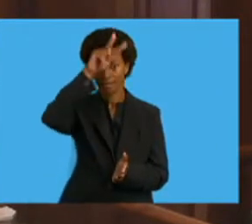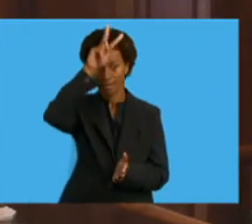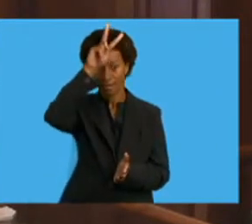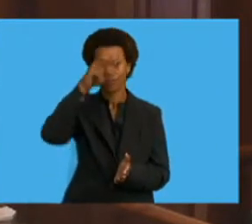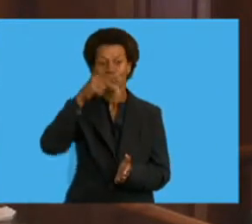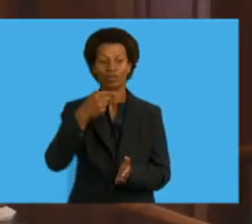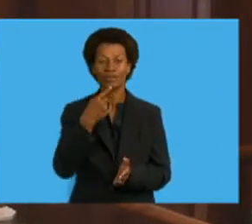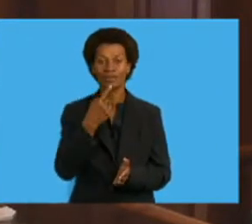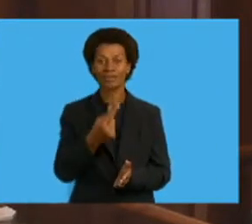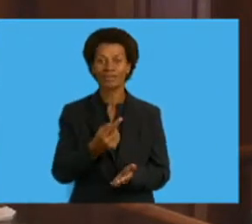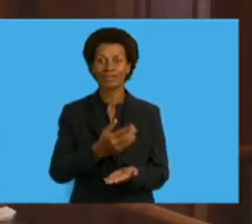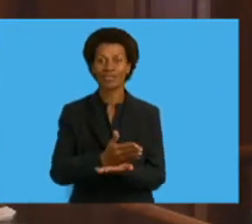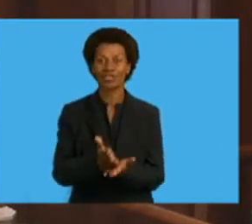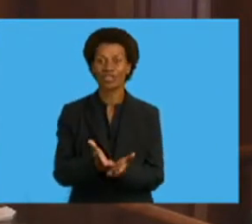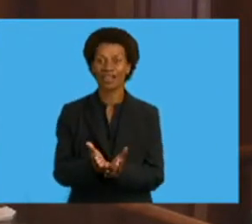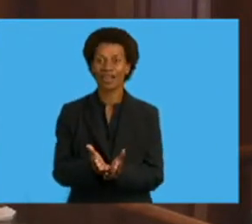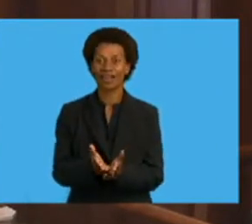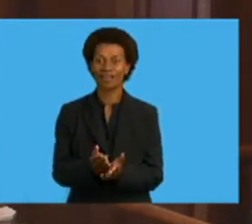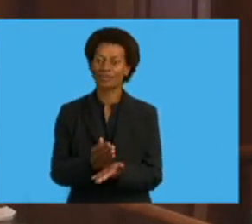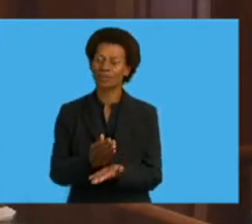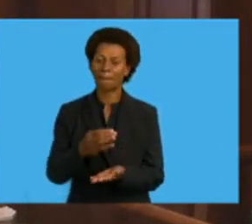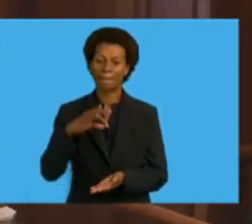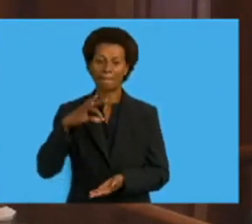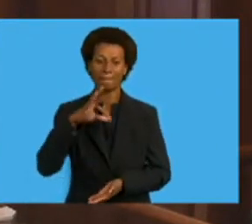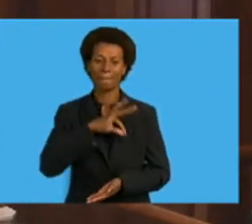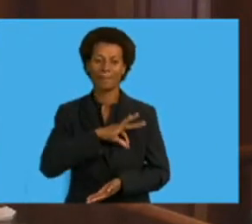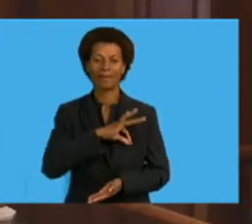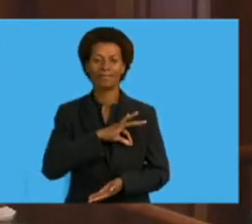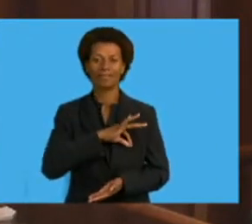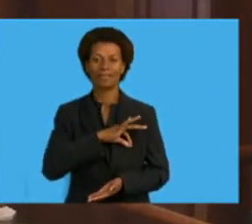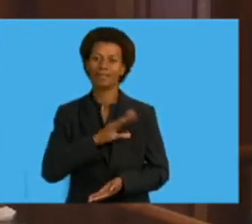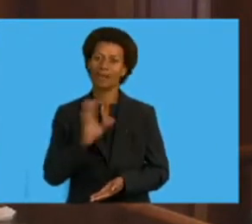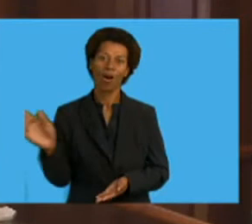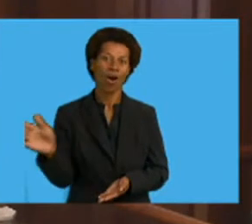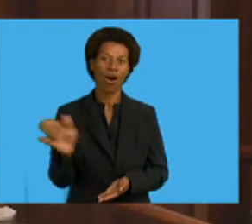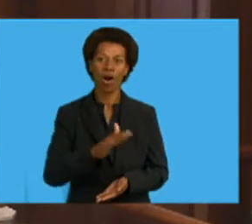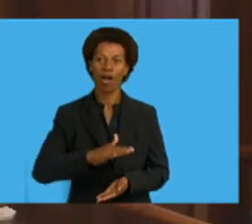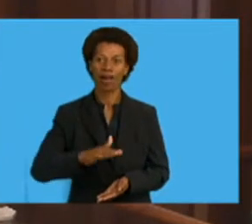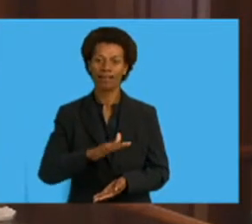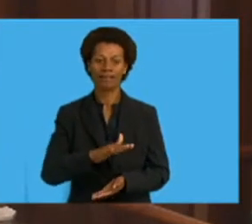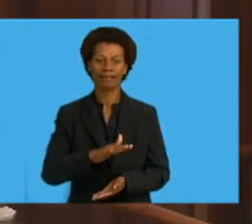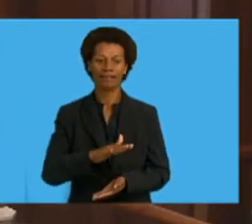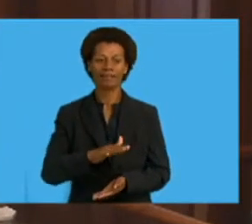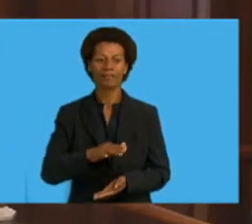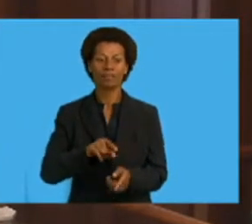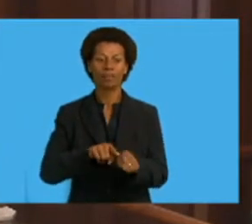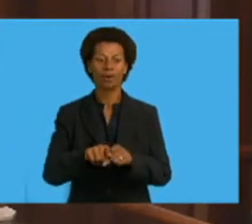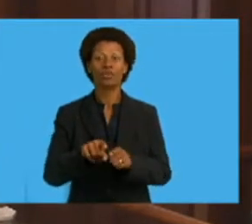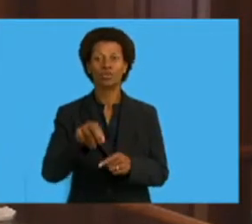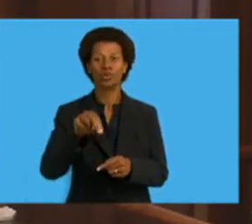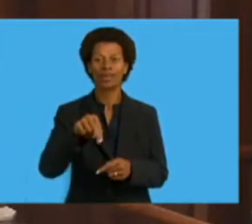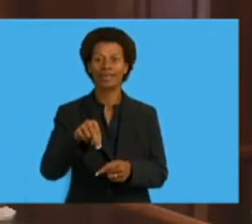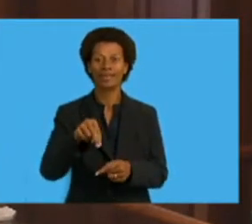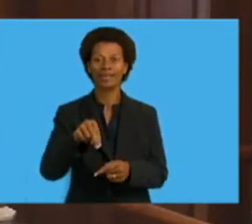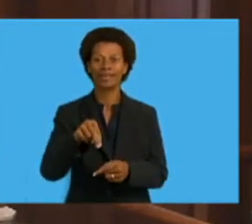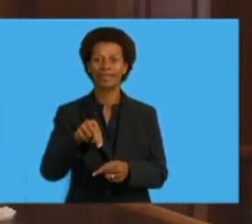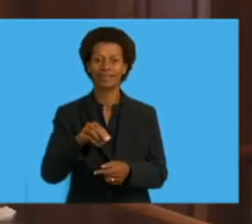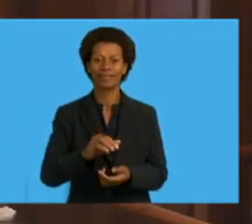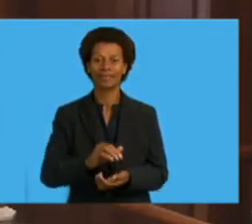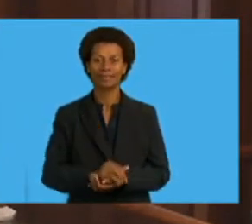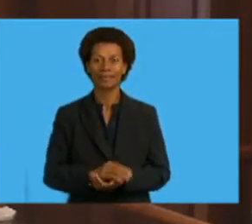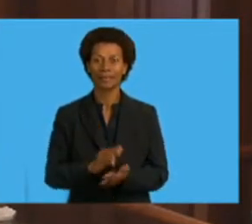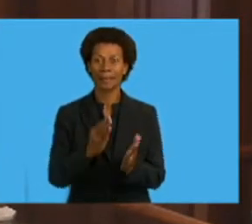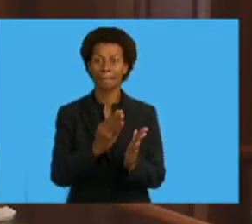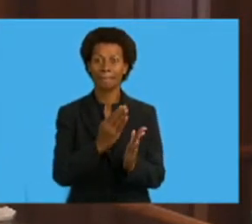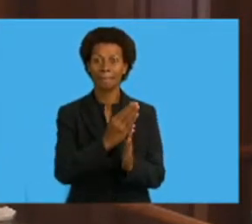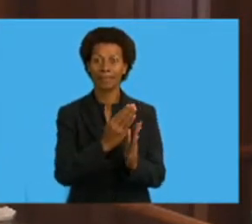grows, to share the benefits as widely as possible, and especially with those who need them most. With this budget,